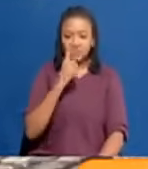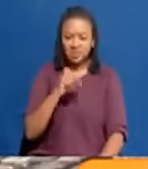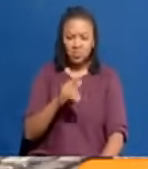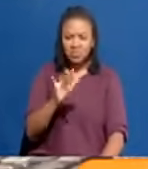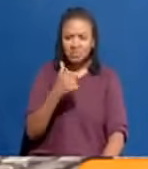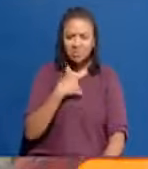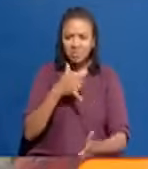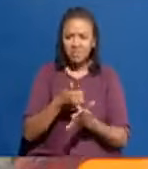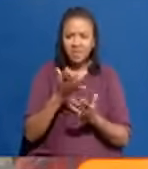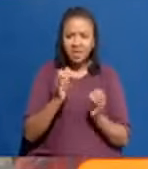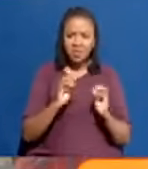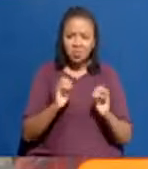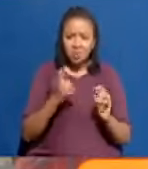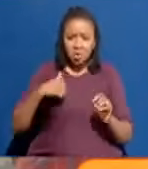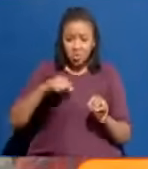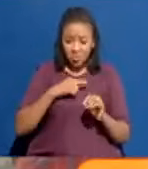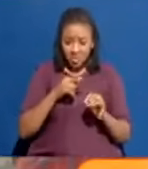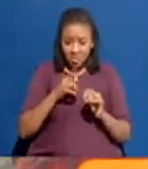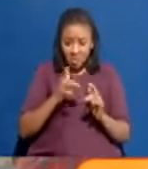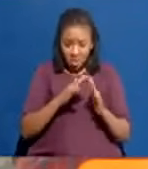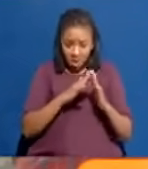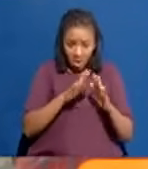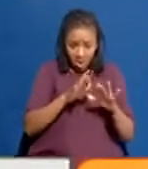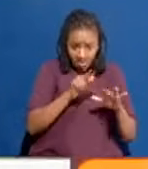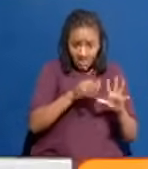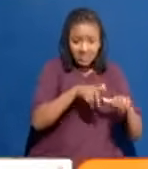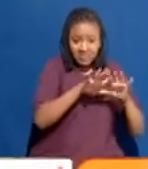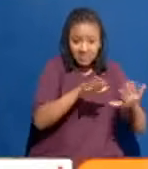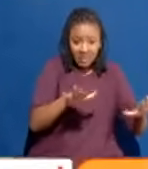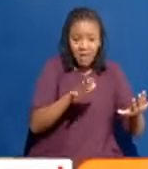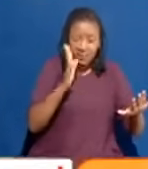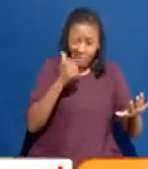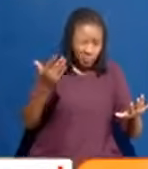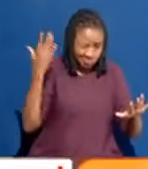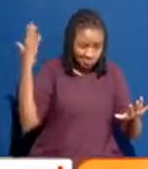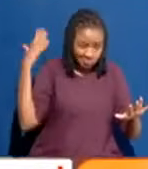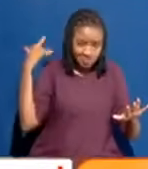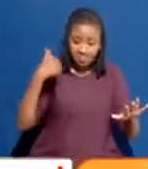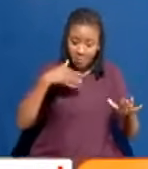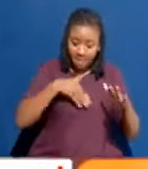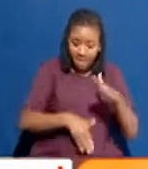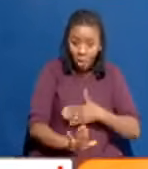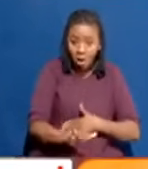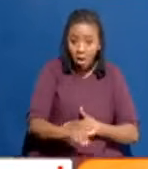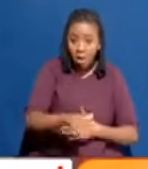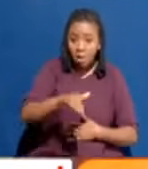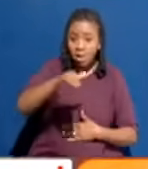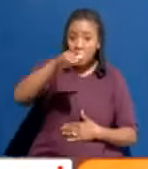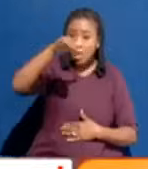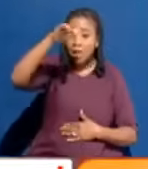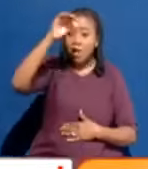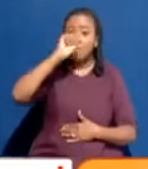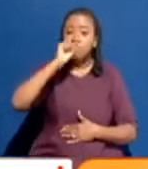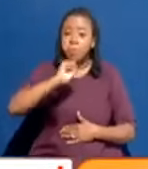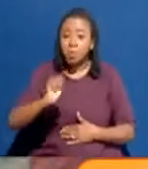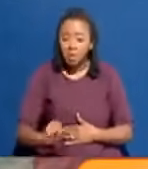of evictions. Sisi hatujangia msito. Hapa ni mashamba yetu tangu samani. Tangu mimi nimesaliwa hapa, mimi nimekakua mzee